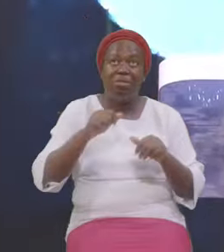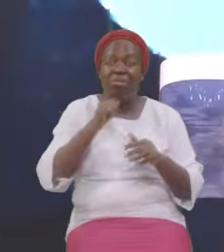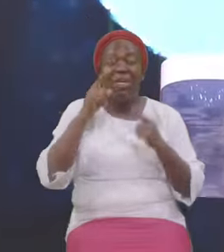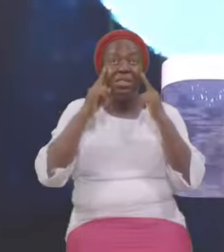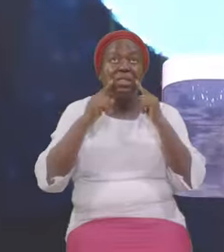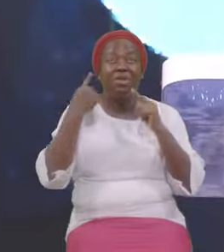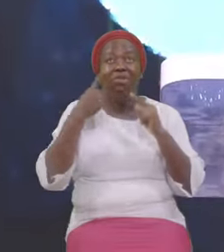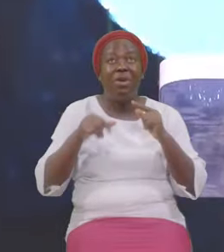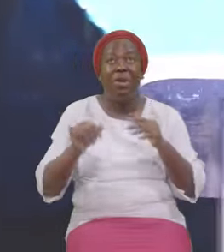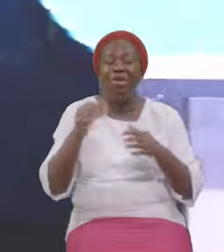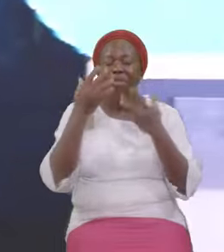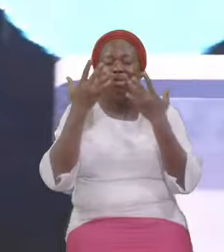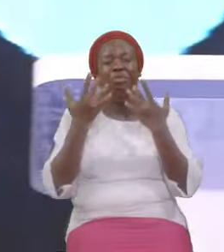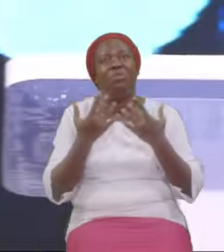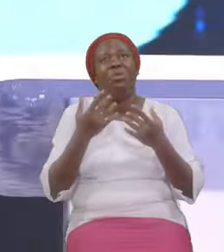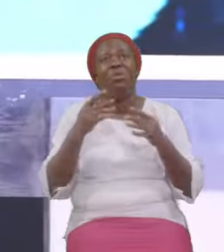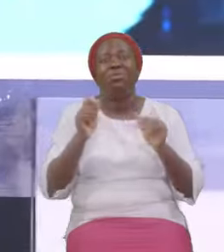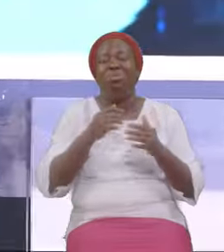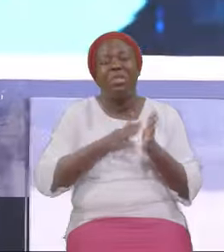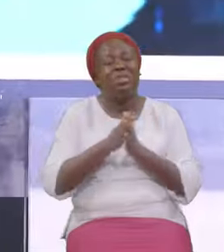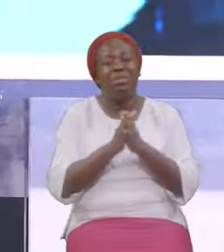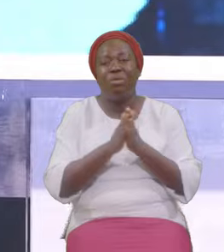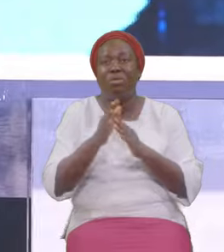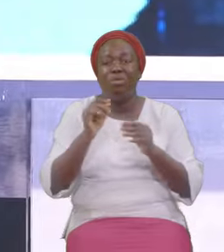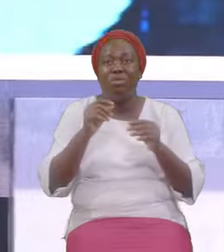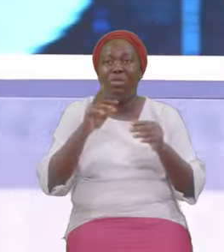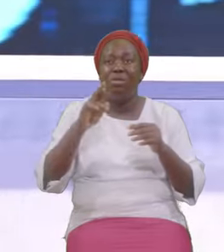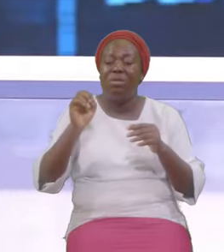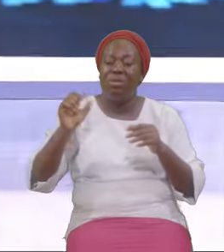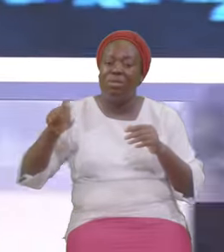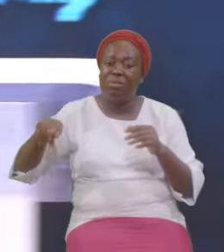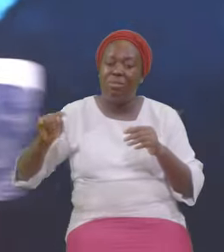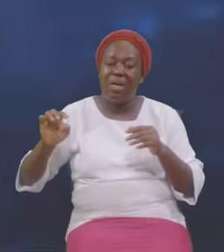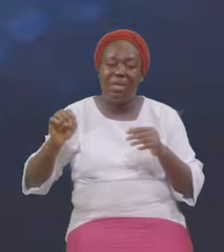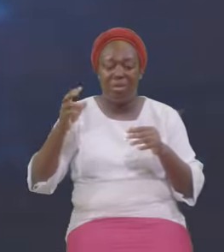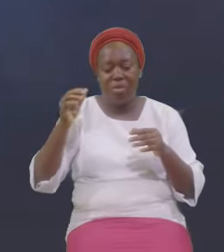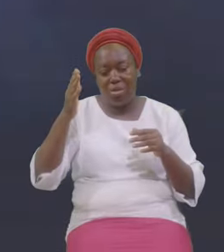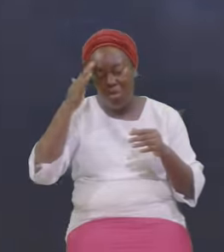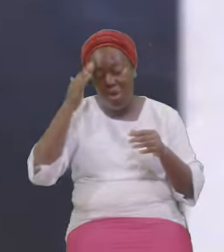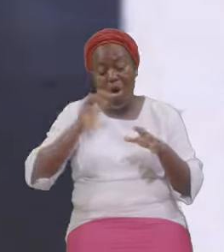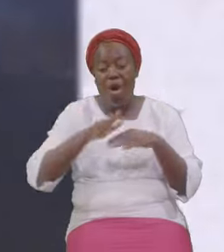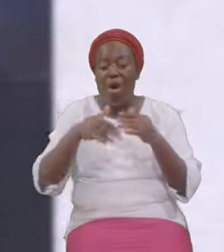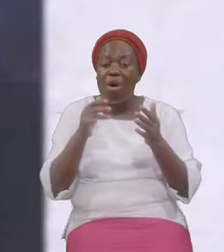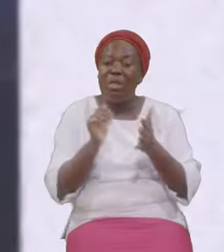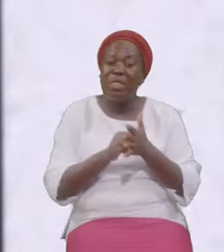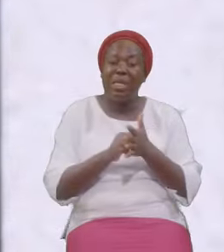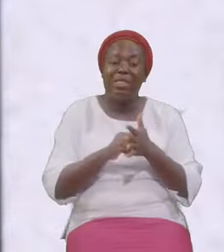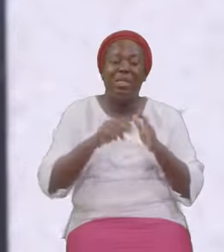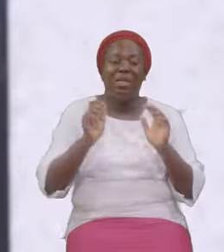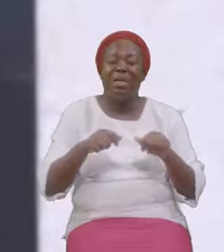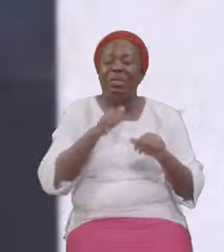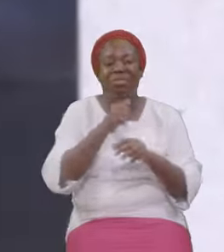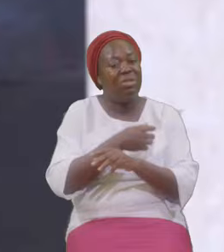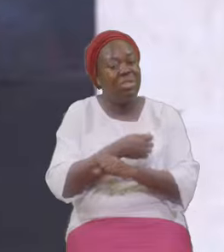no respite know? All that I could do by myself, all that cannot save